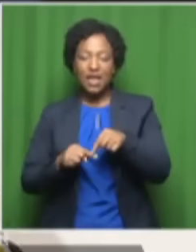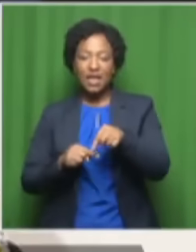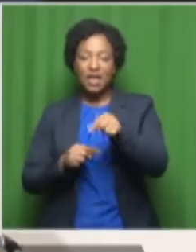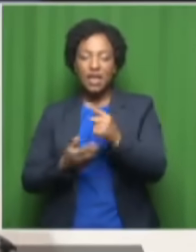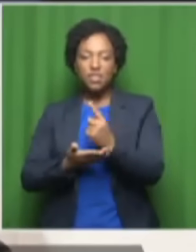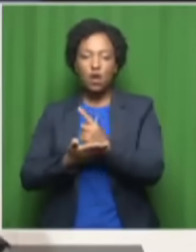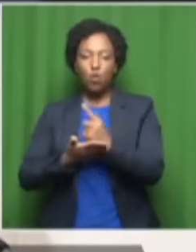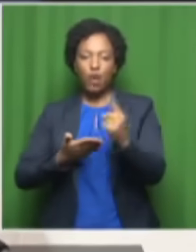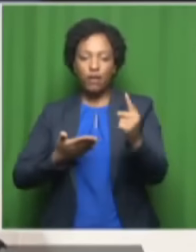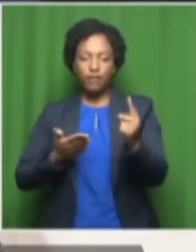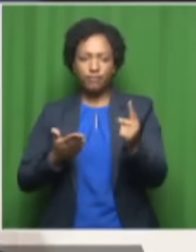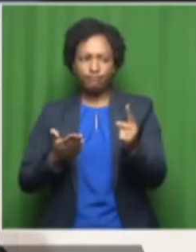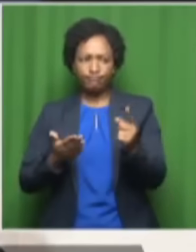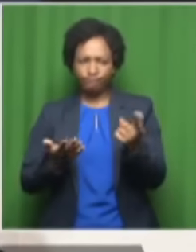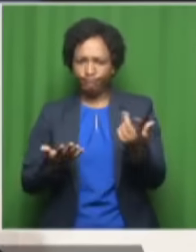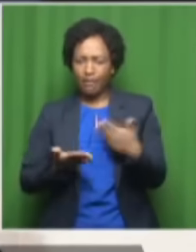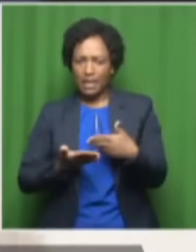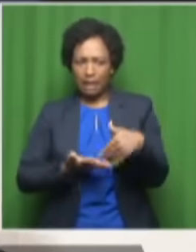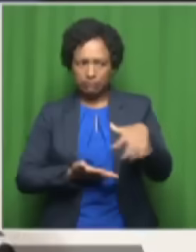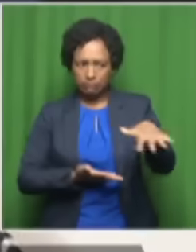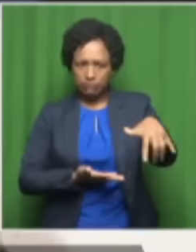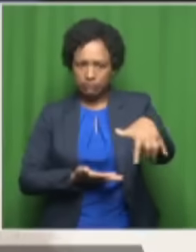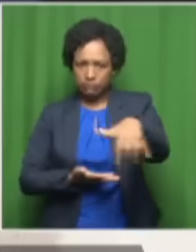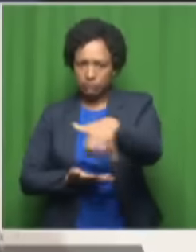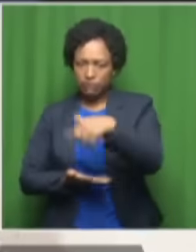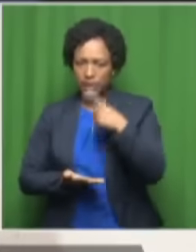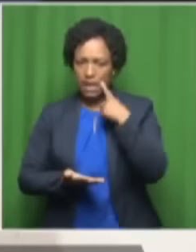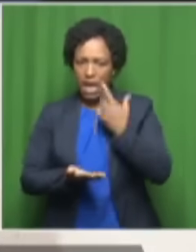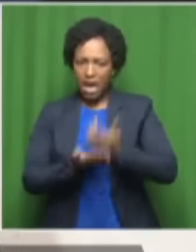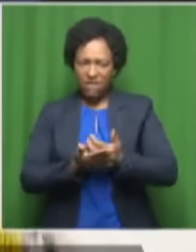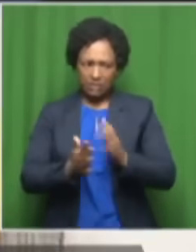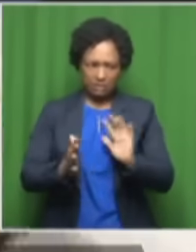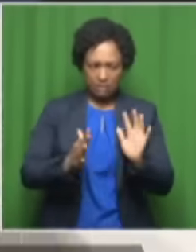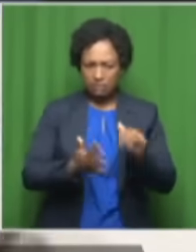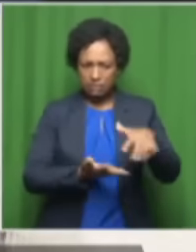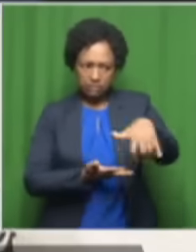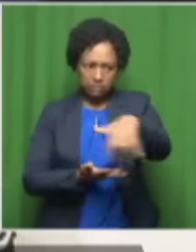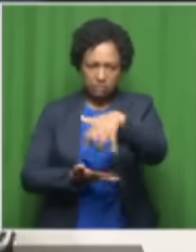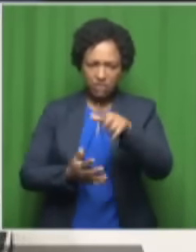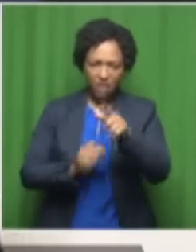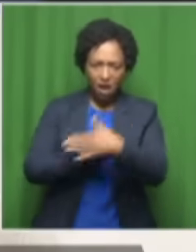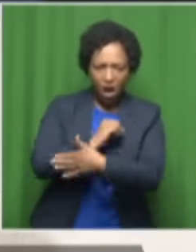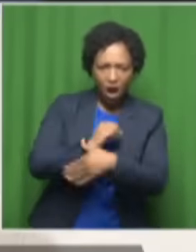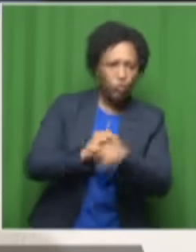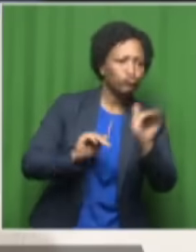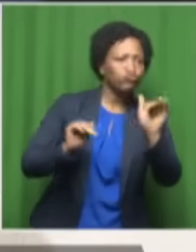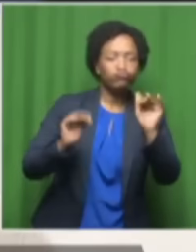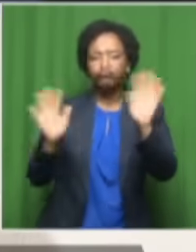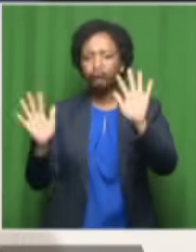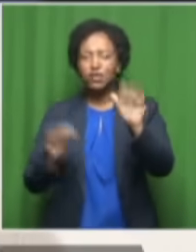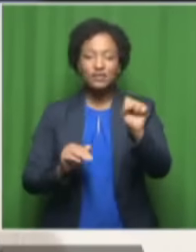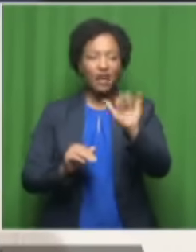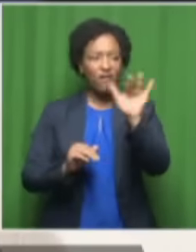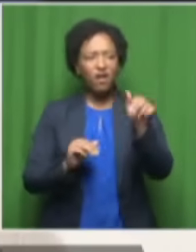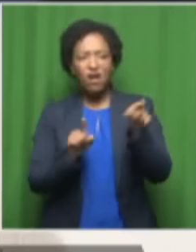to get as much evidentiary evidence to back their cases from other countries, for South Africa to